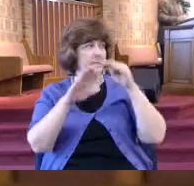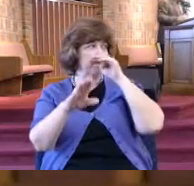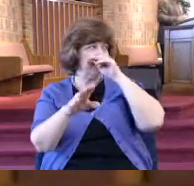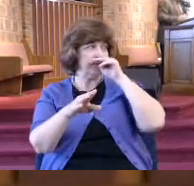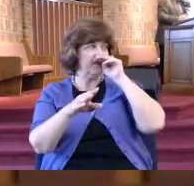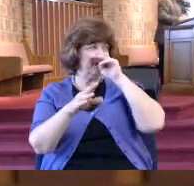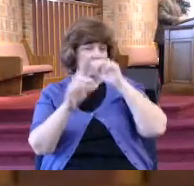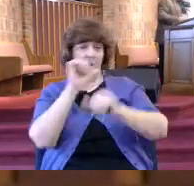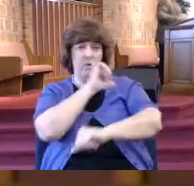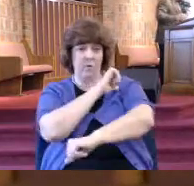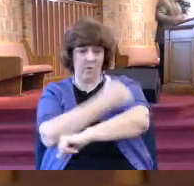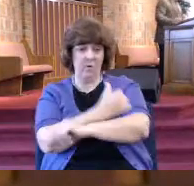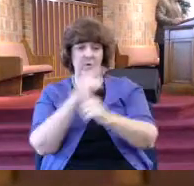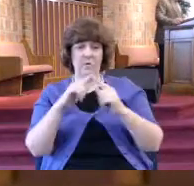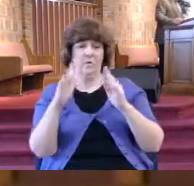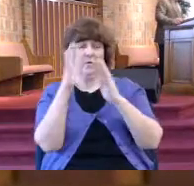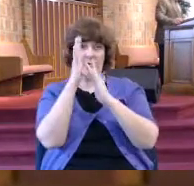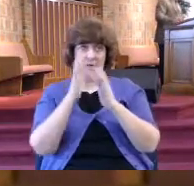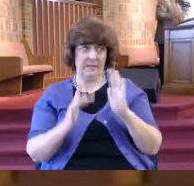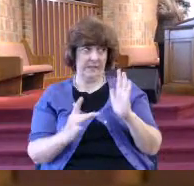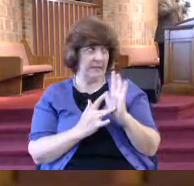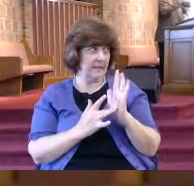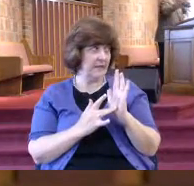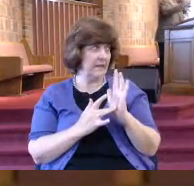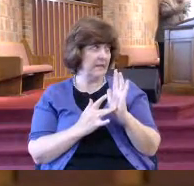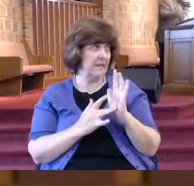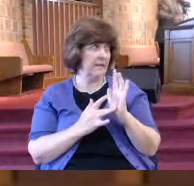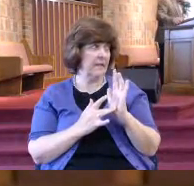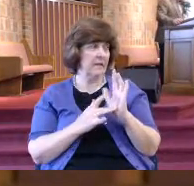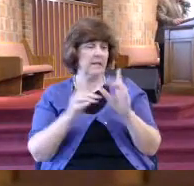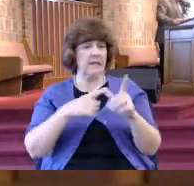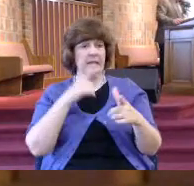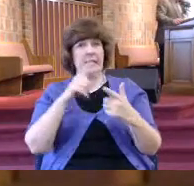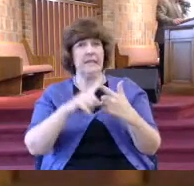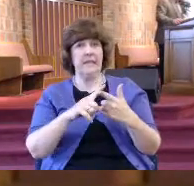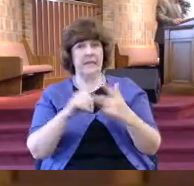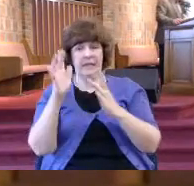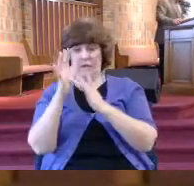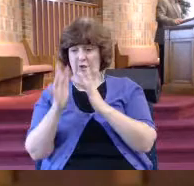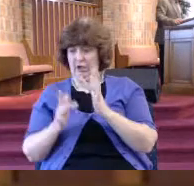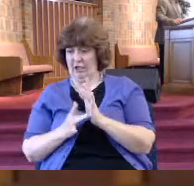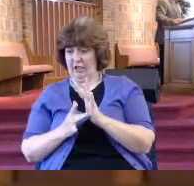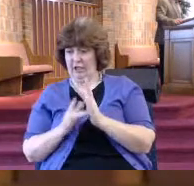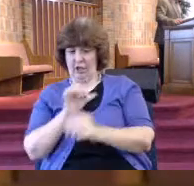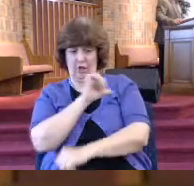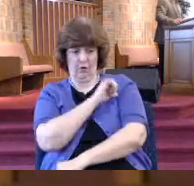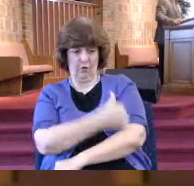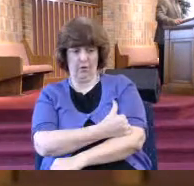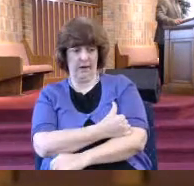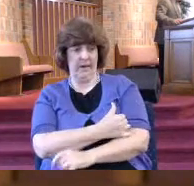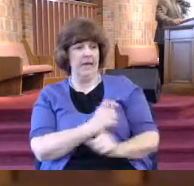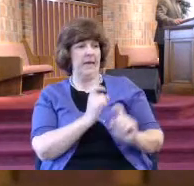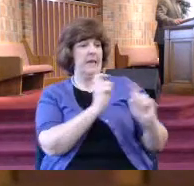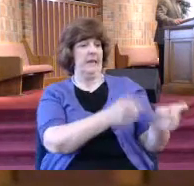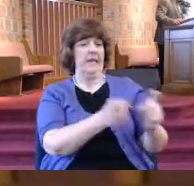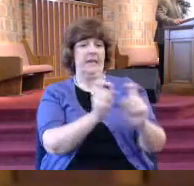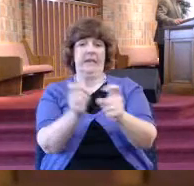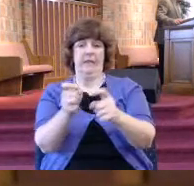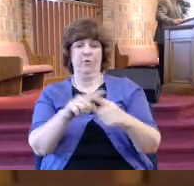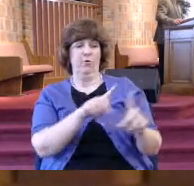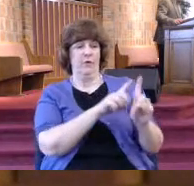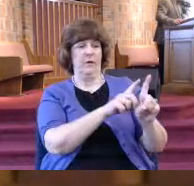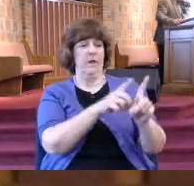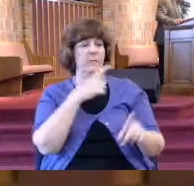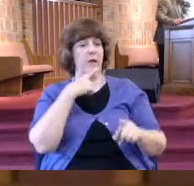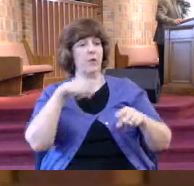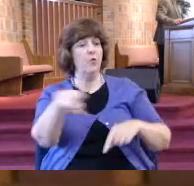to Jesus, Jesus then delegates some of that authority to His disciples. Go therefore and make